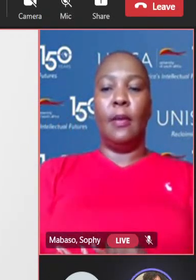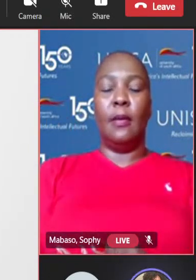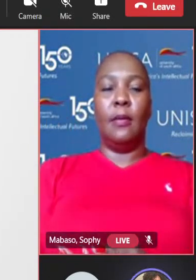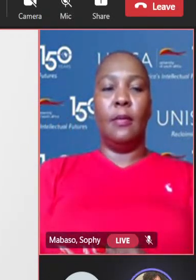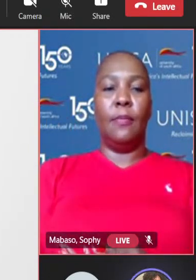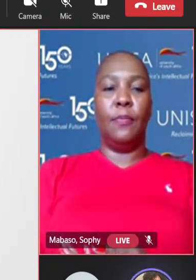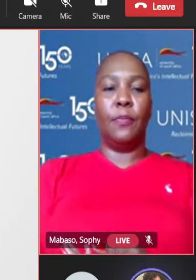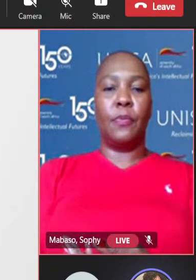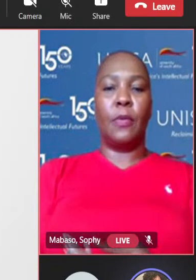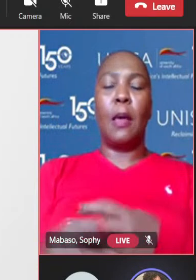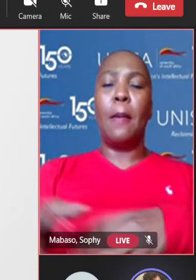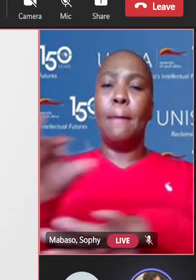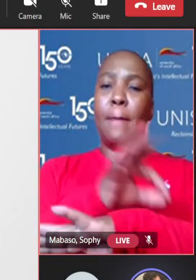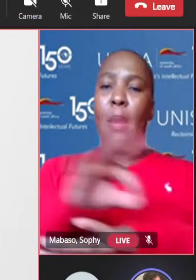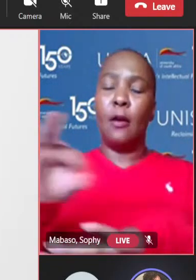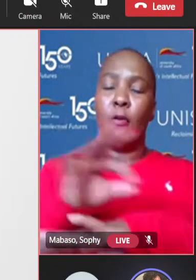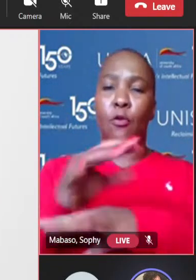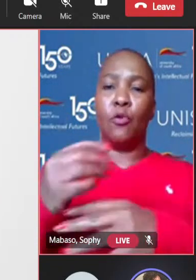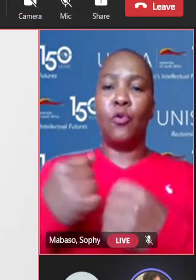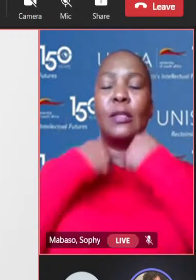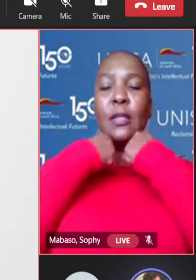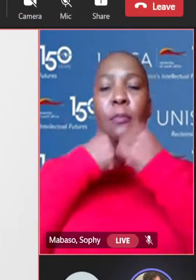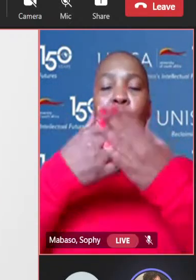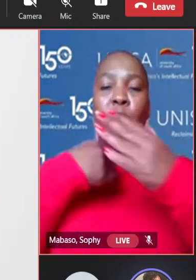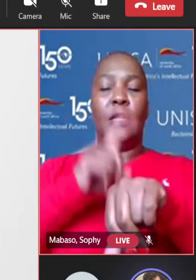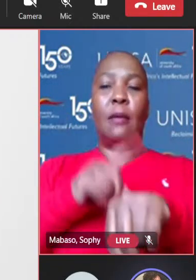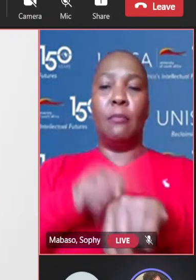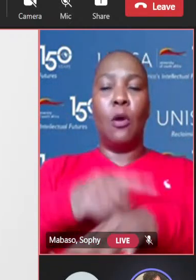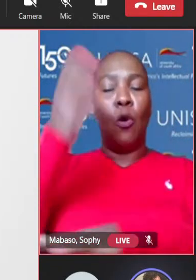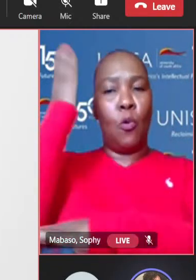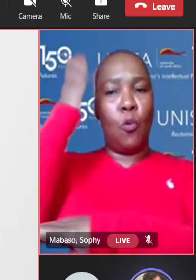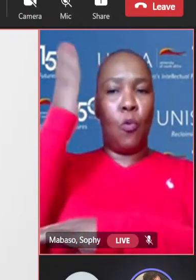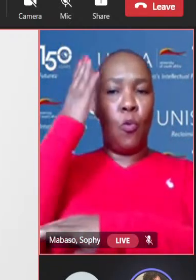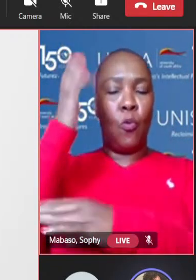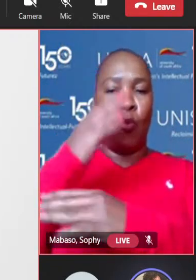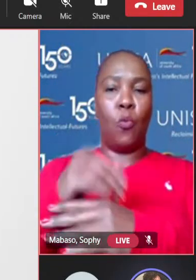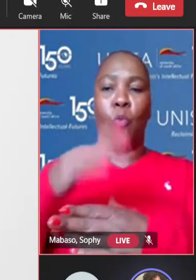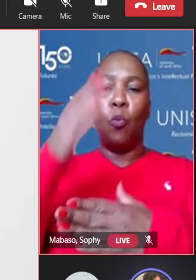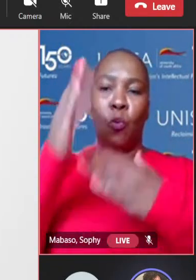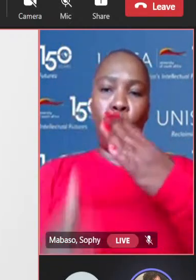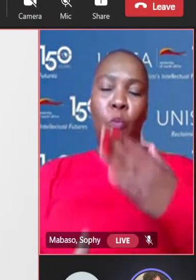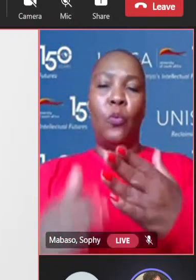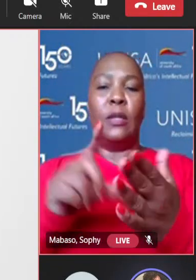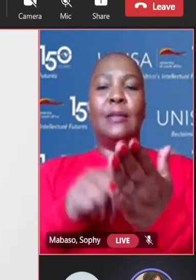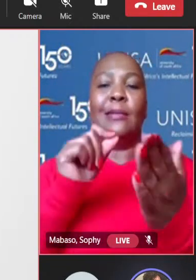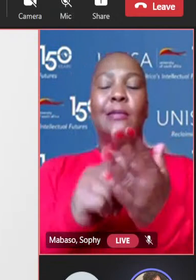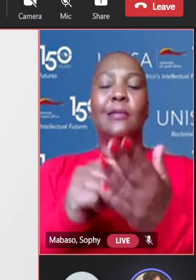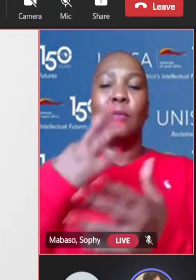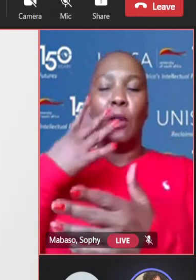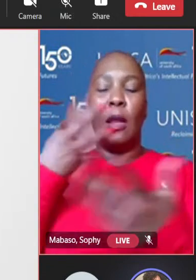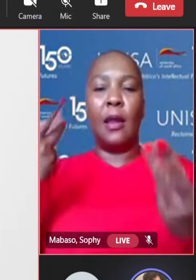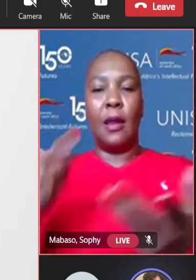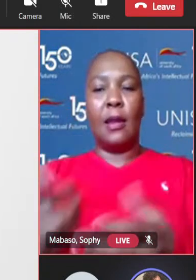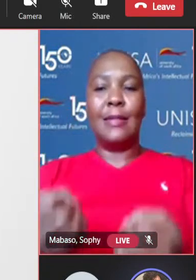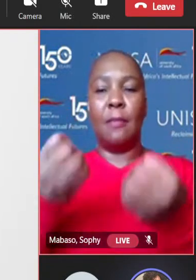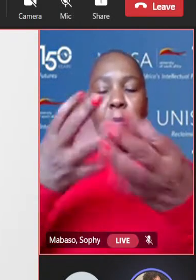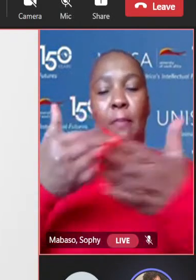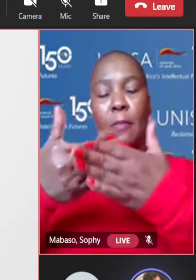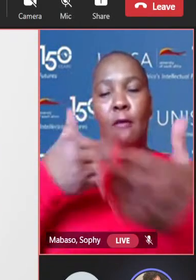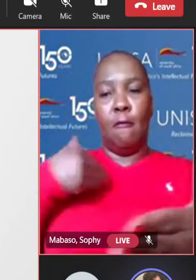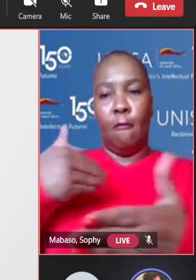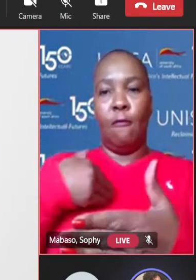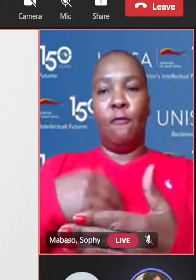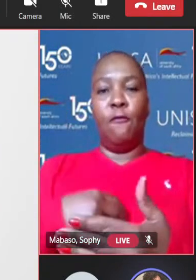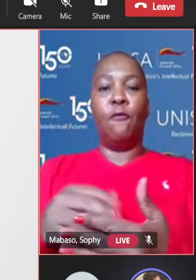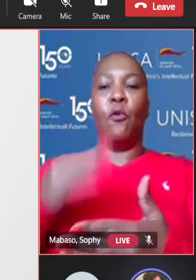plan on your assignments before time, know the due dates and plan around them, and always submit assignments before the deadline, because that